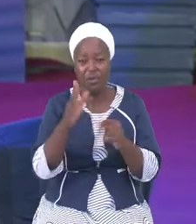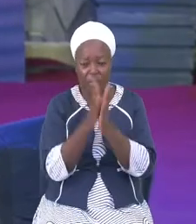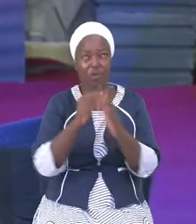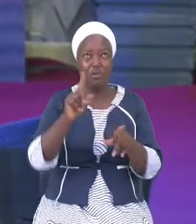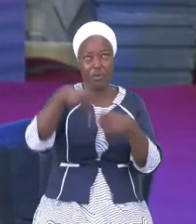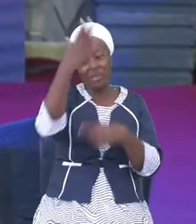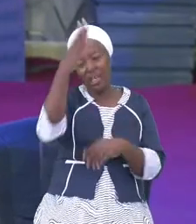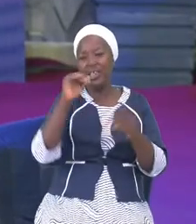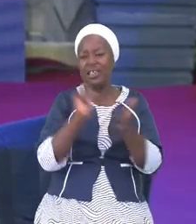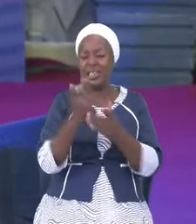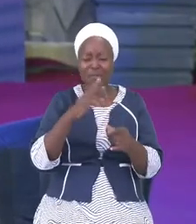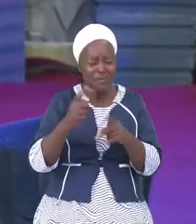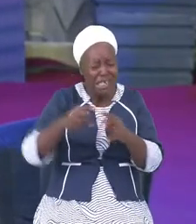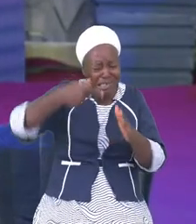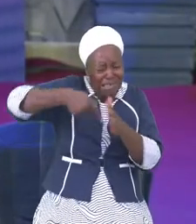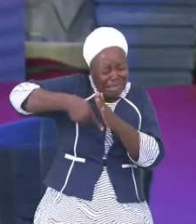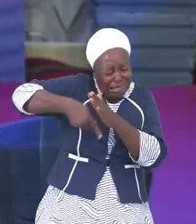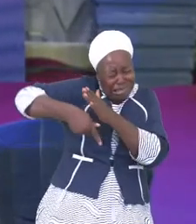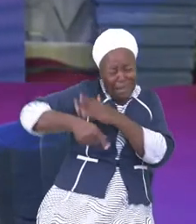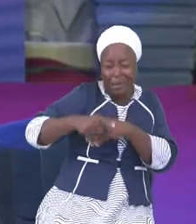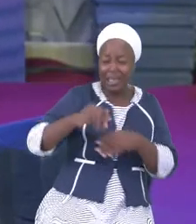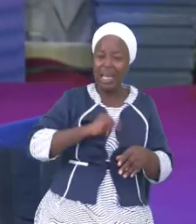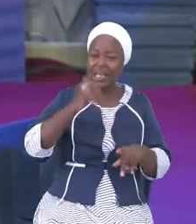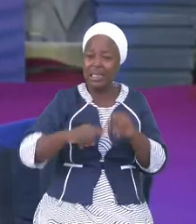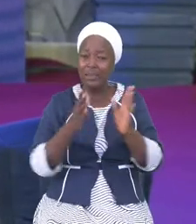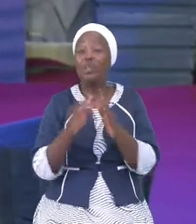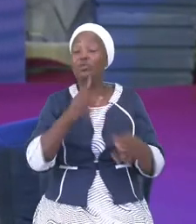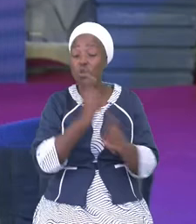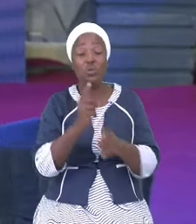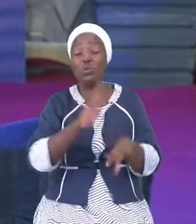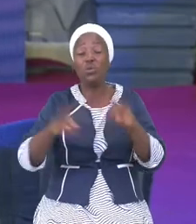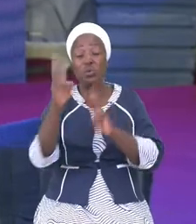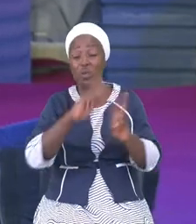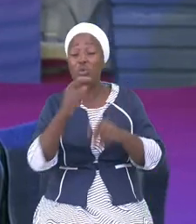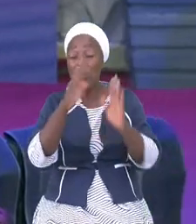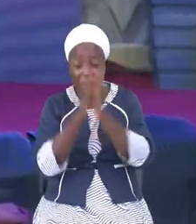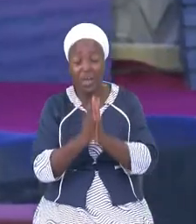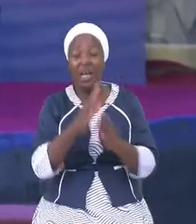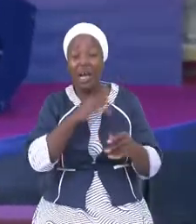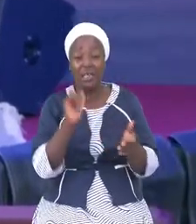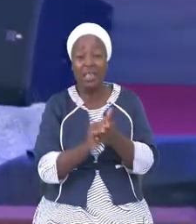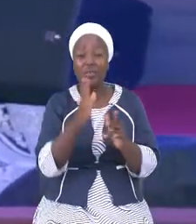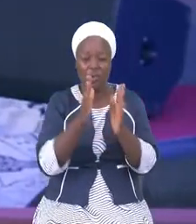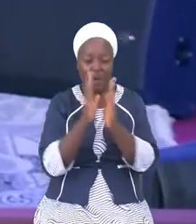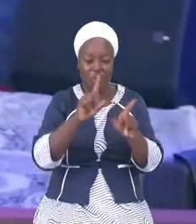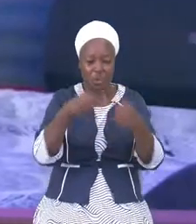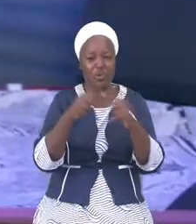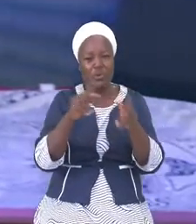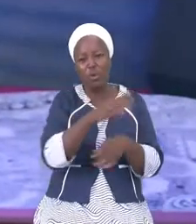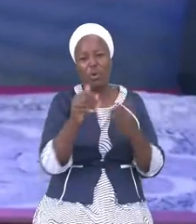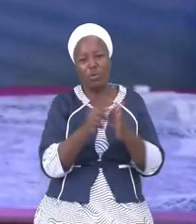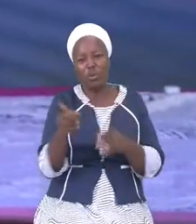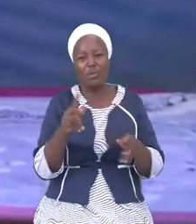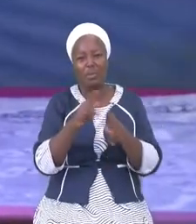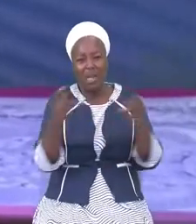is so deep, I cannot make it, pray. Your prayer will go to those places. And when